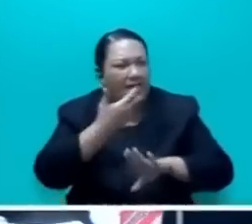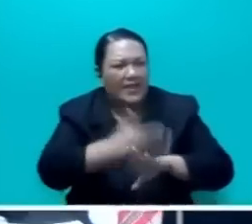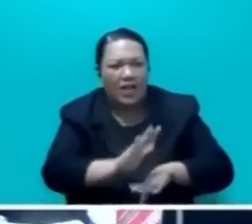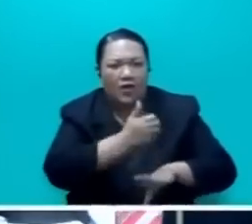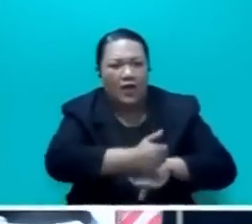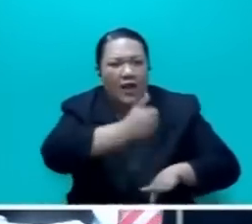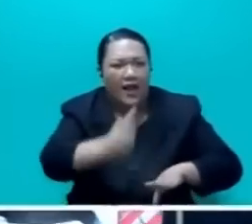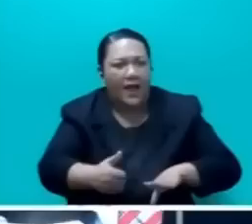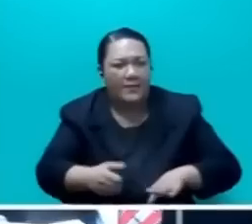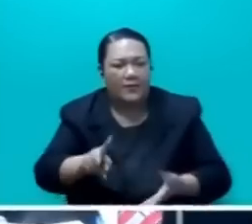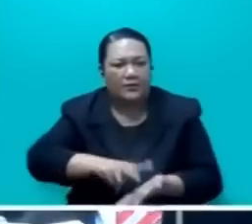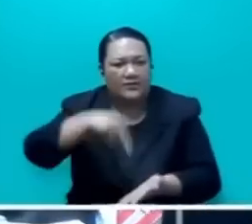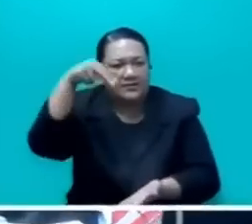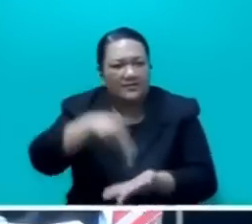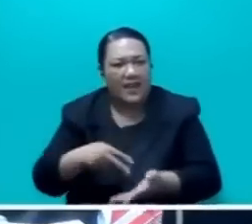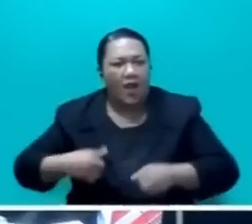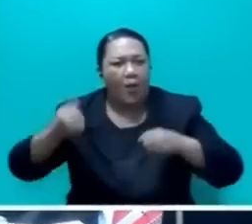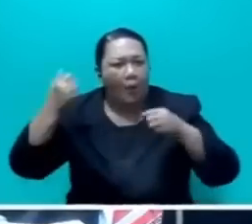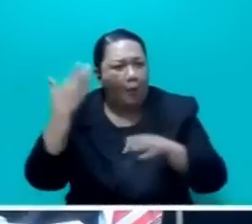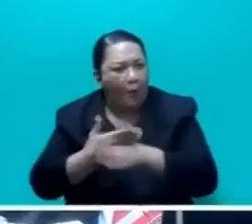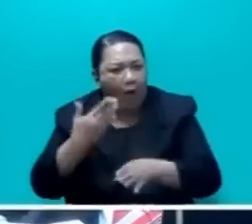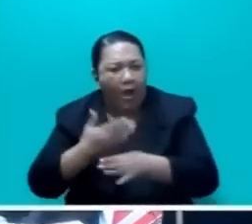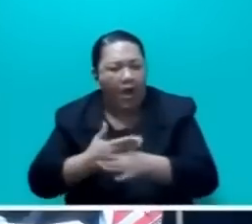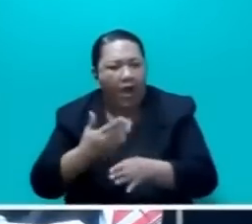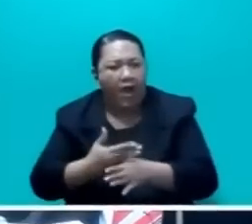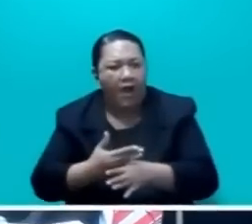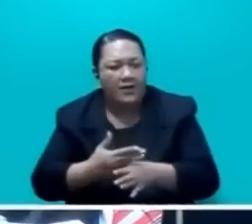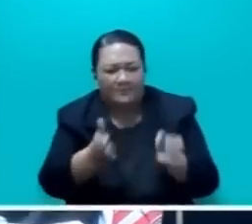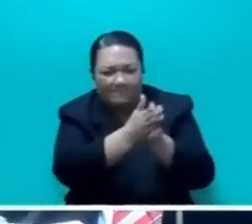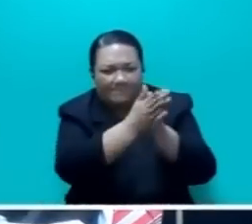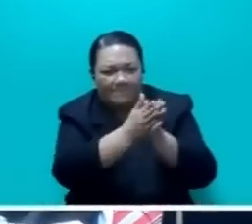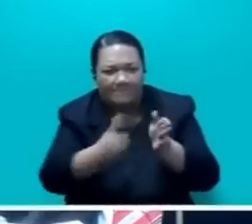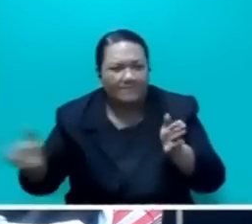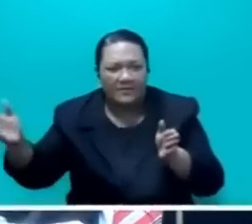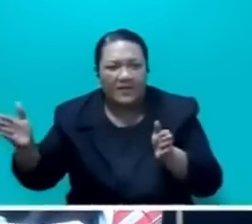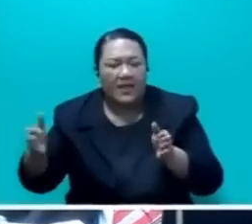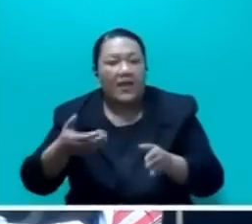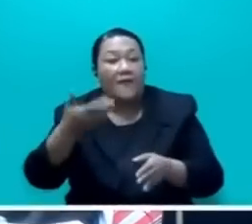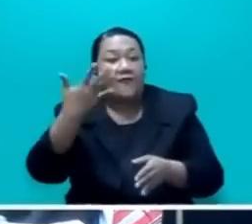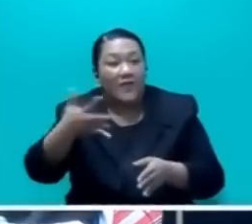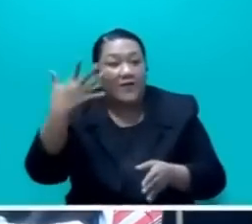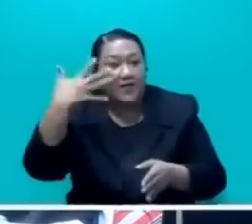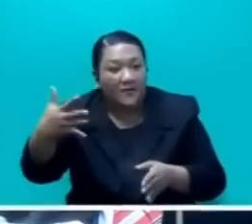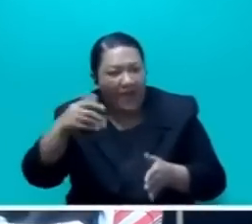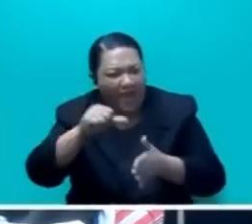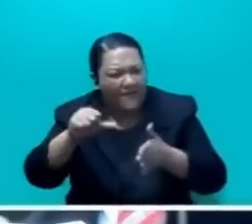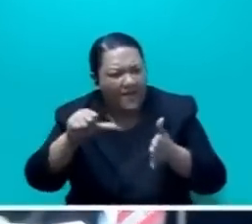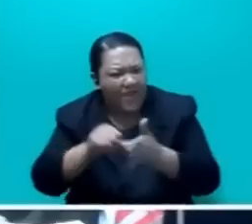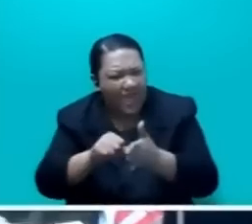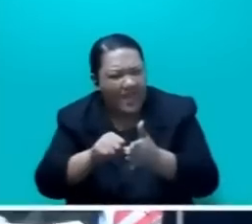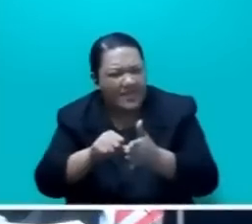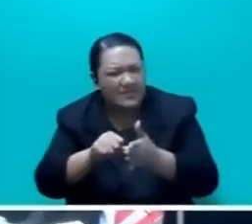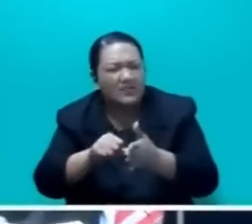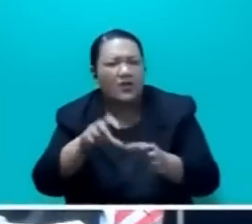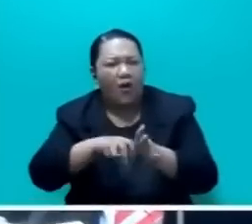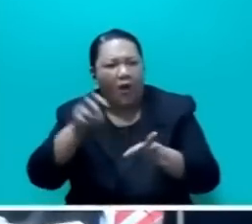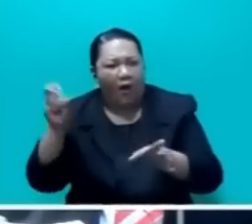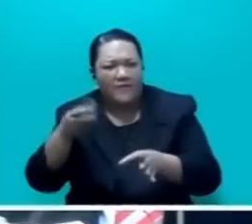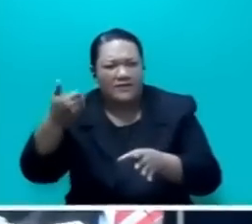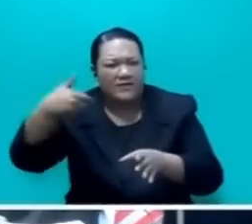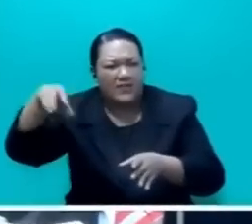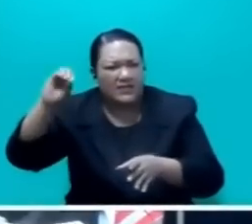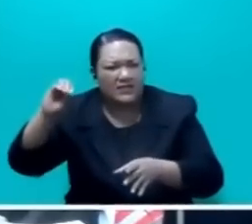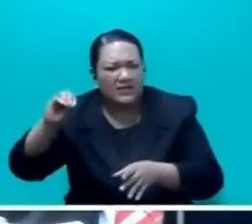can work from 55 to 60. That your work is not limited for 3 years. You can work